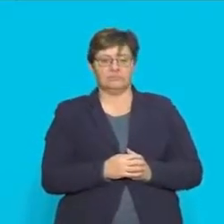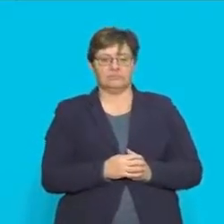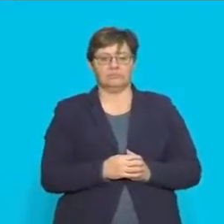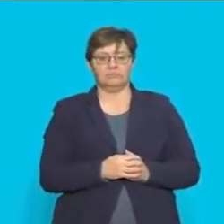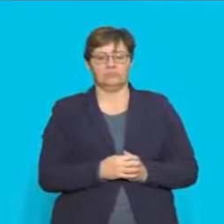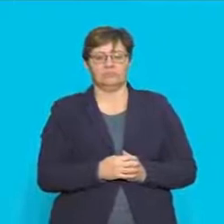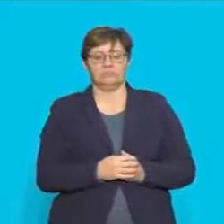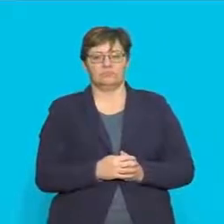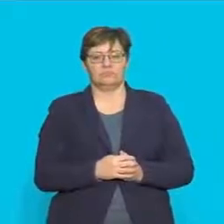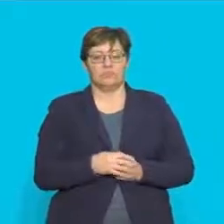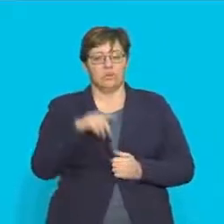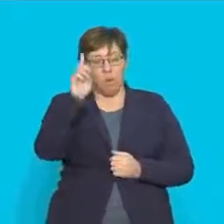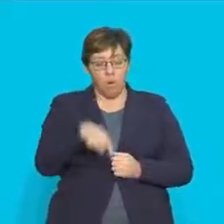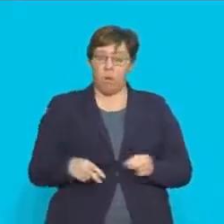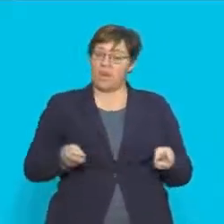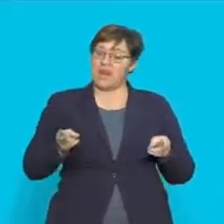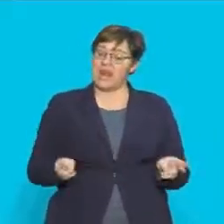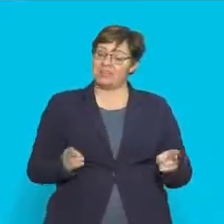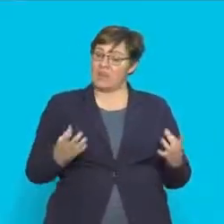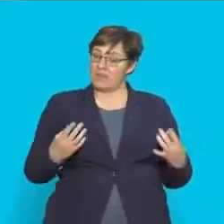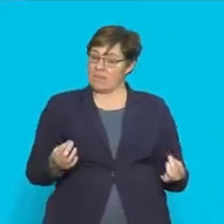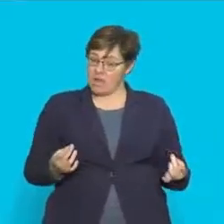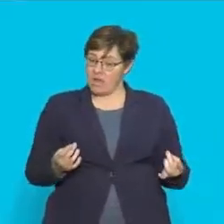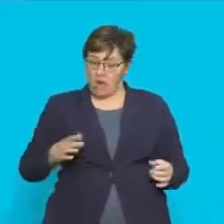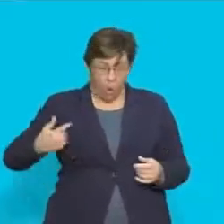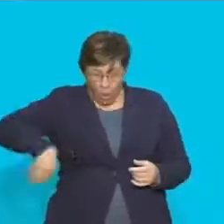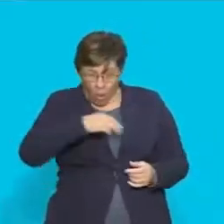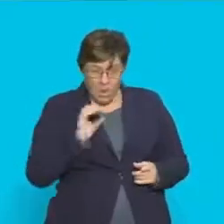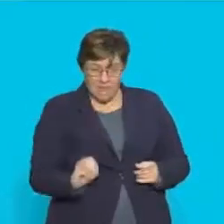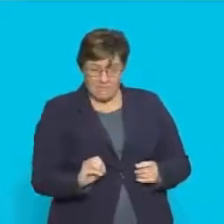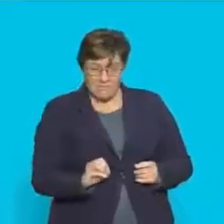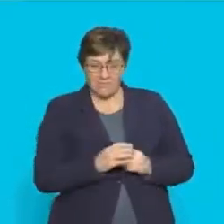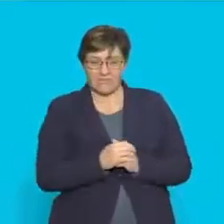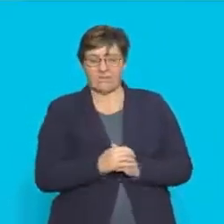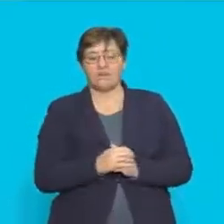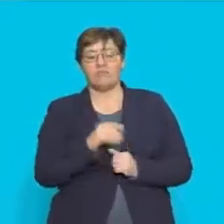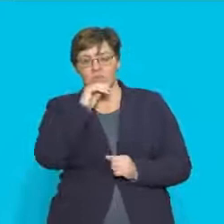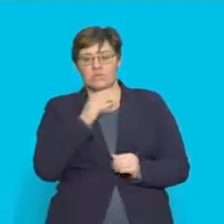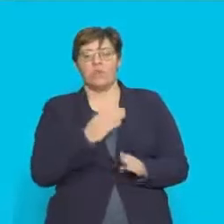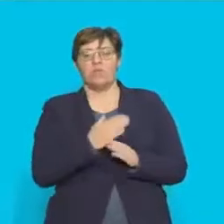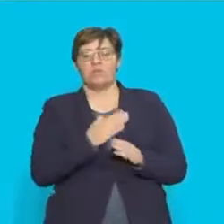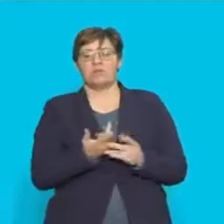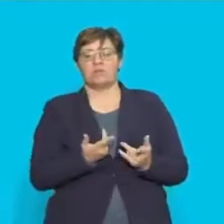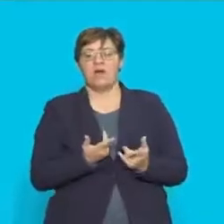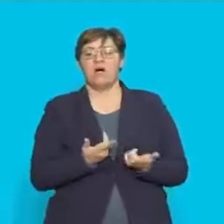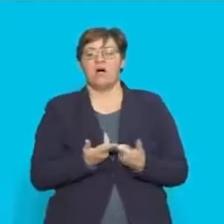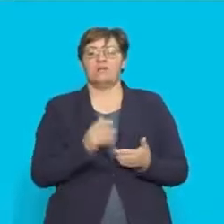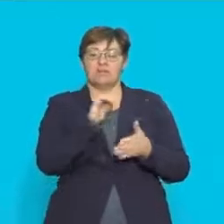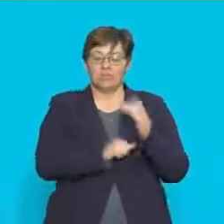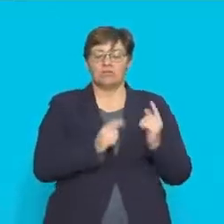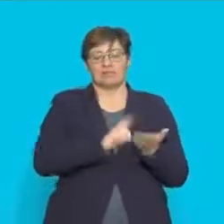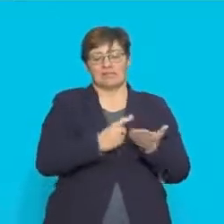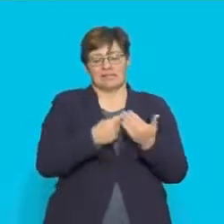And then, are all numbers natural numbers? We need to think about that, right? You use the operations of subtraction to talk about